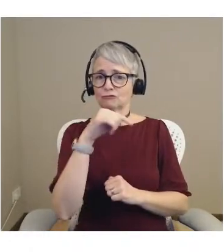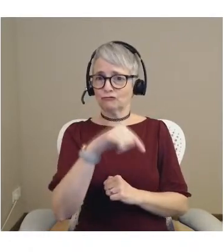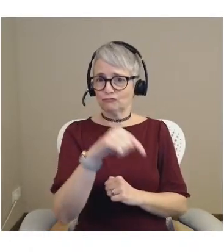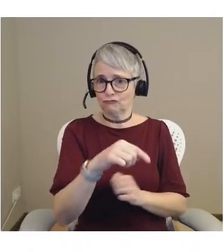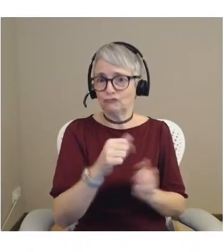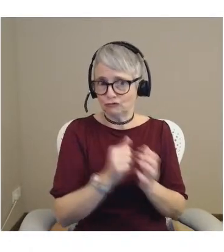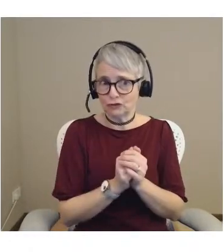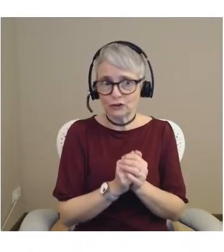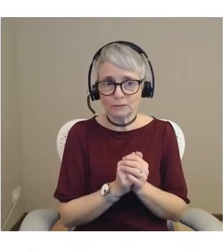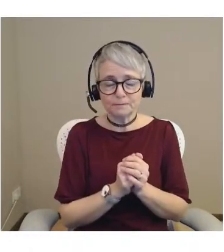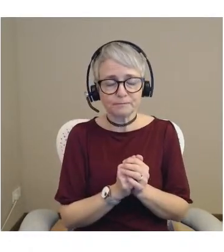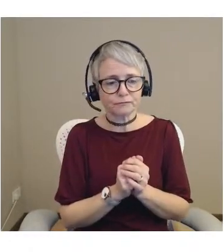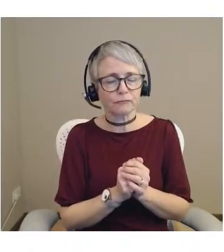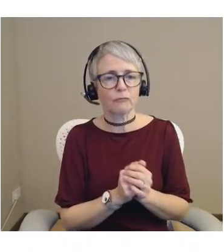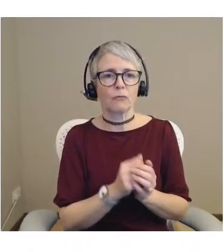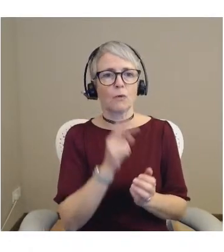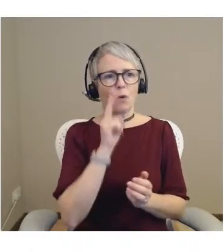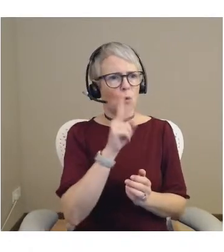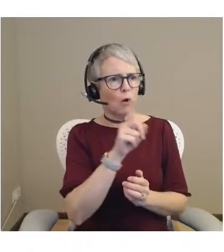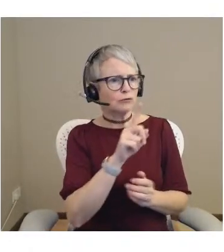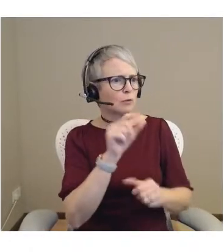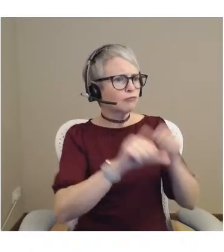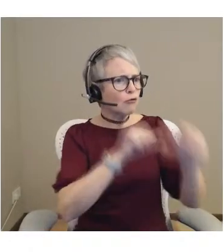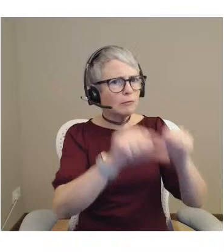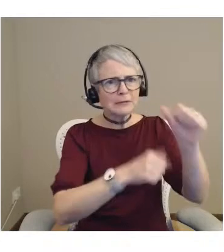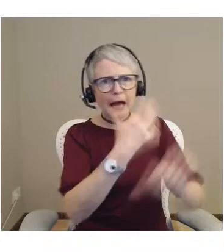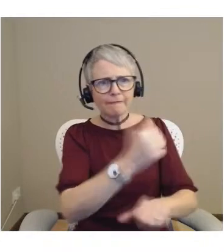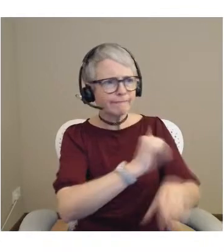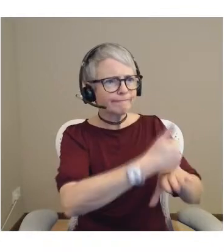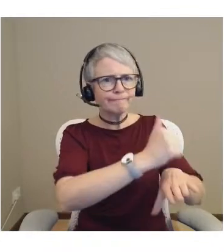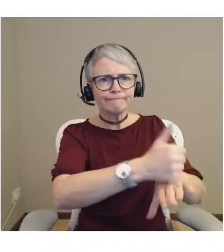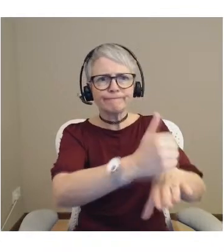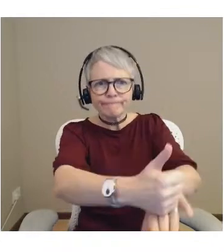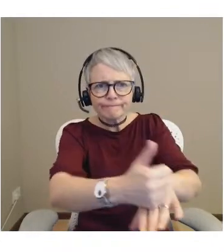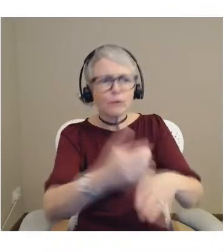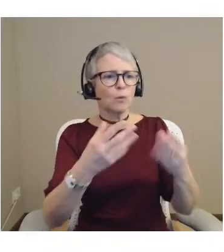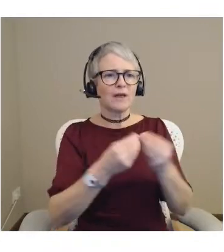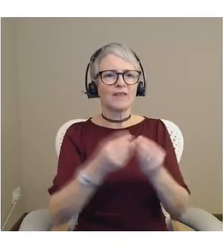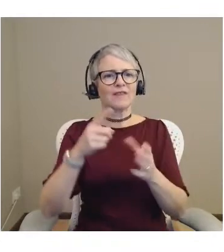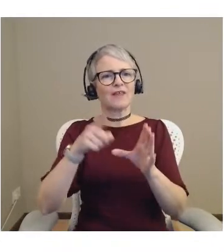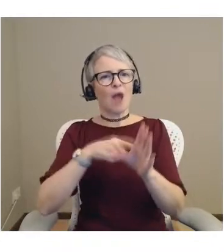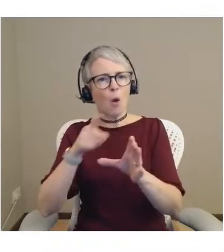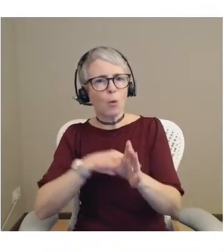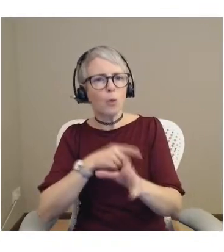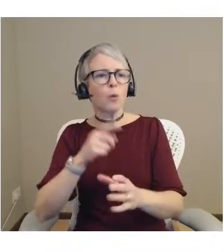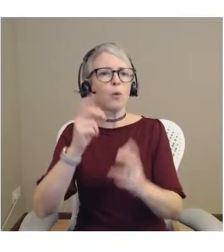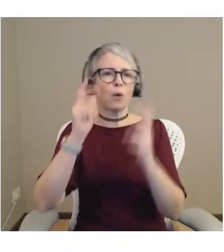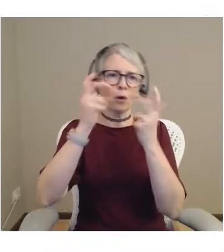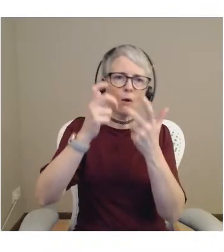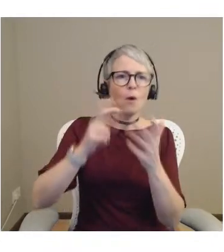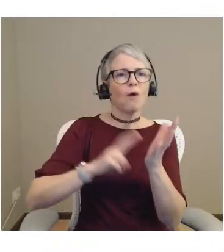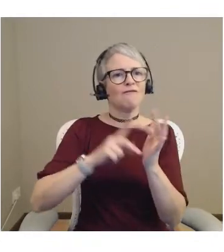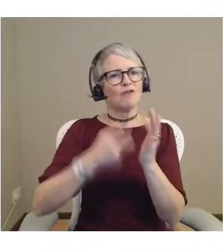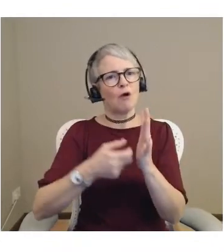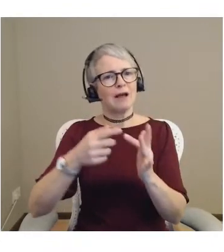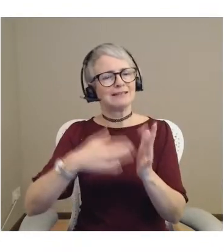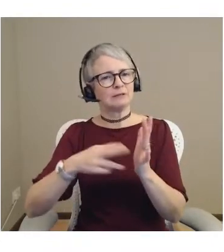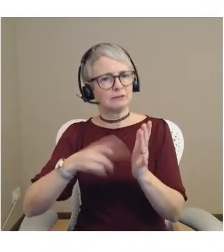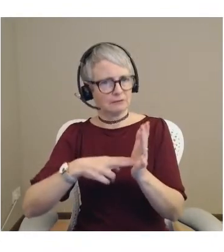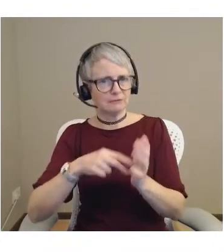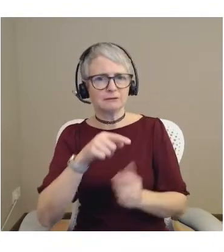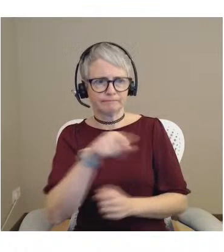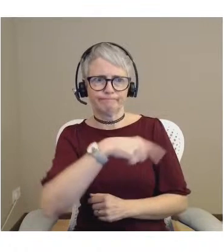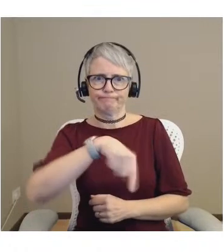developing through the Valuable 500 with Verizon and Yahoo and Google to build accessibility knowledge and skills.